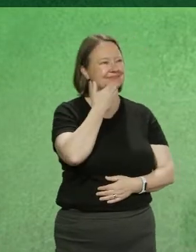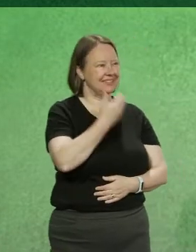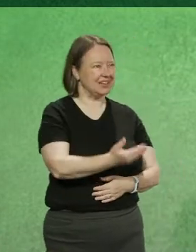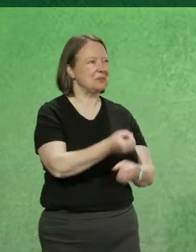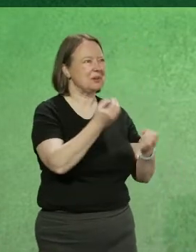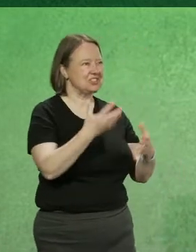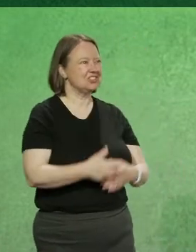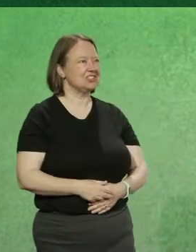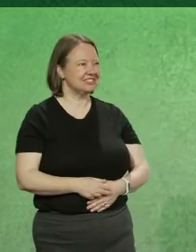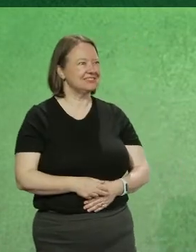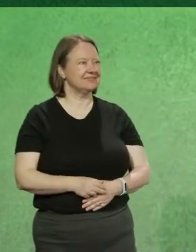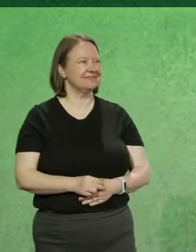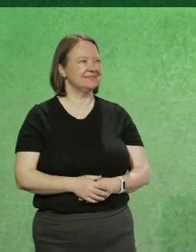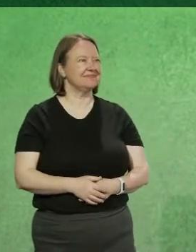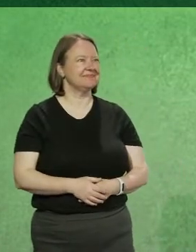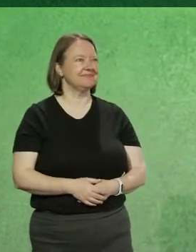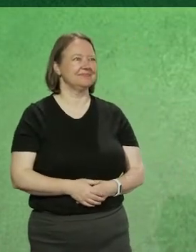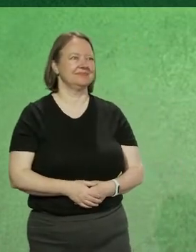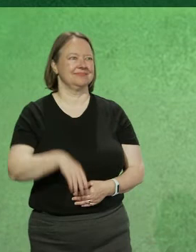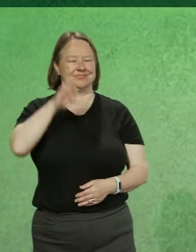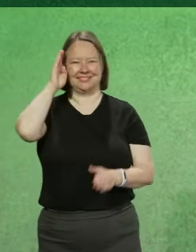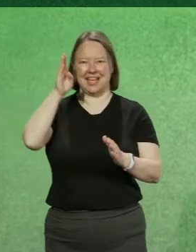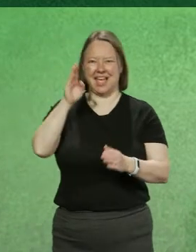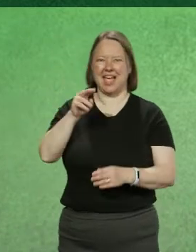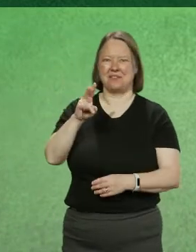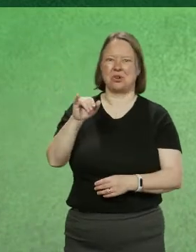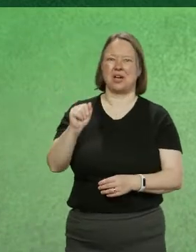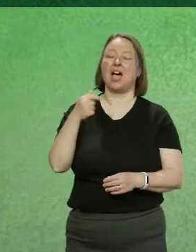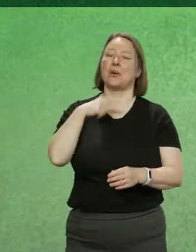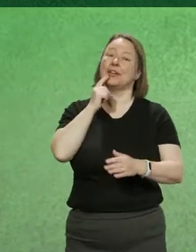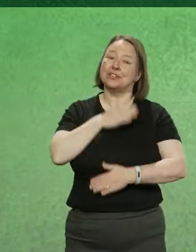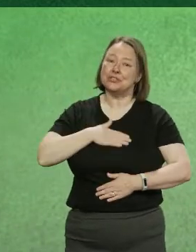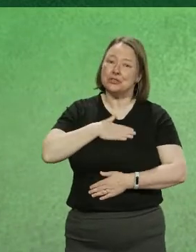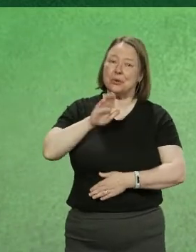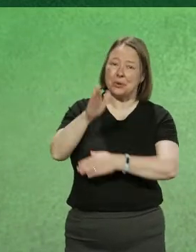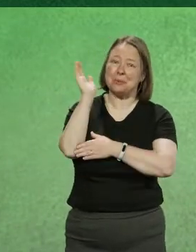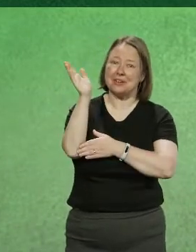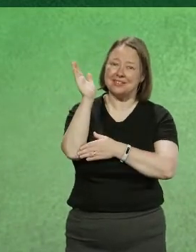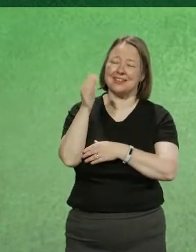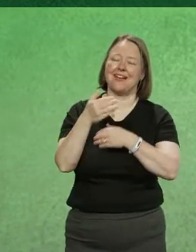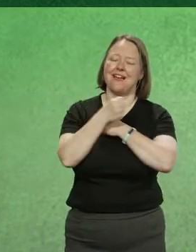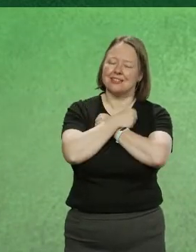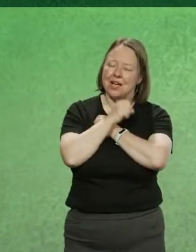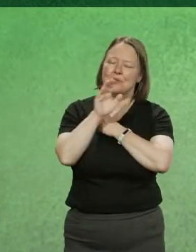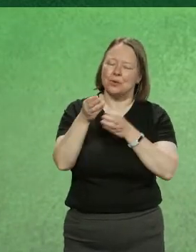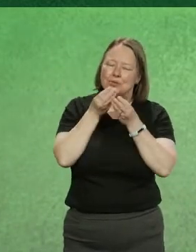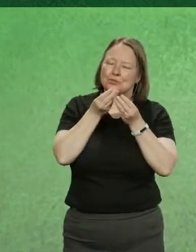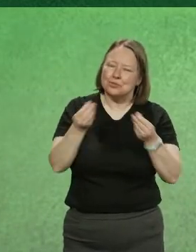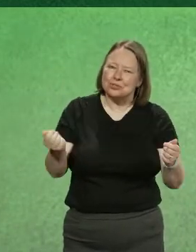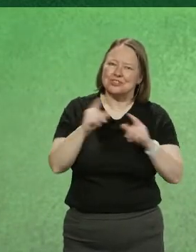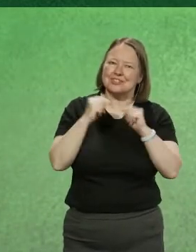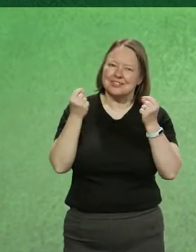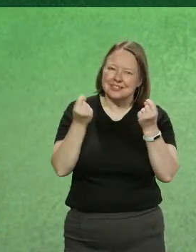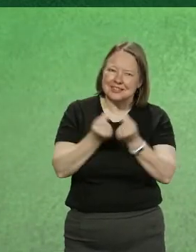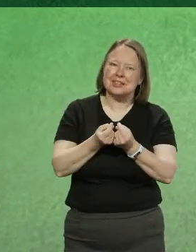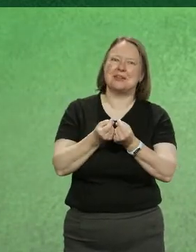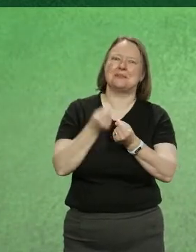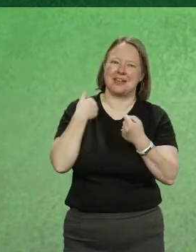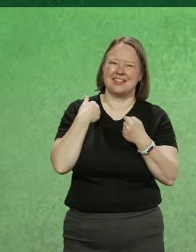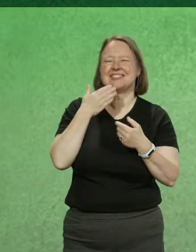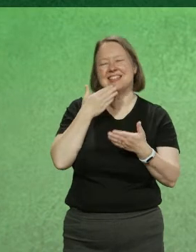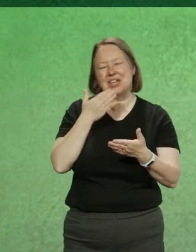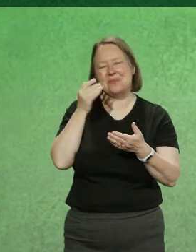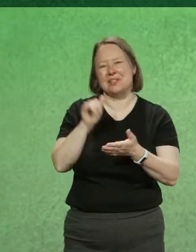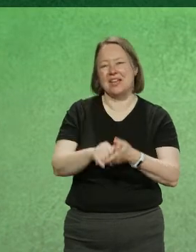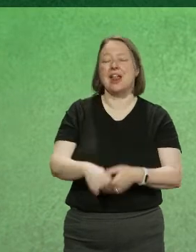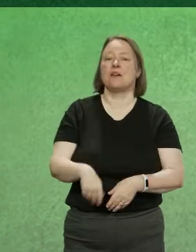much. Hi, Victoria. I really enjoyed your presentation. I love the solution that your team has got. Thanks for that.